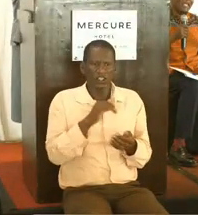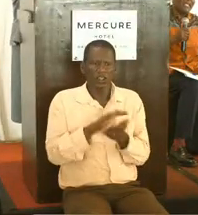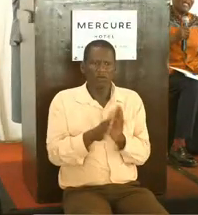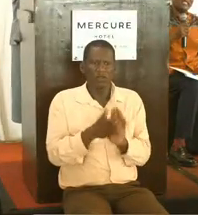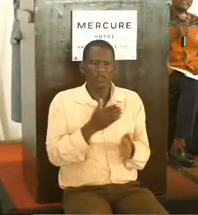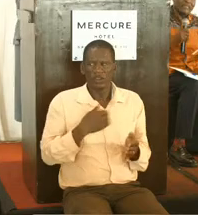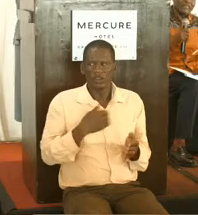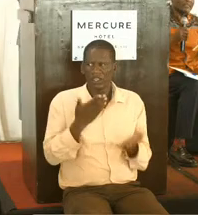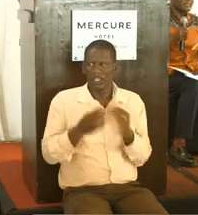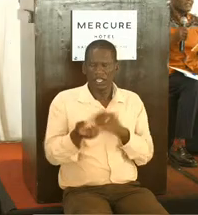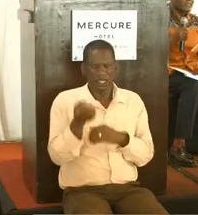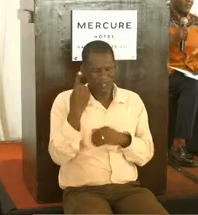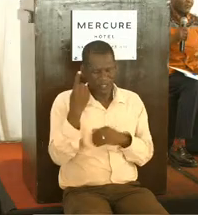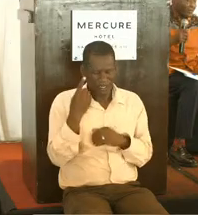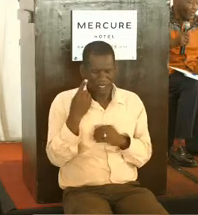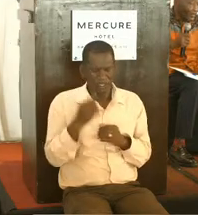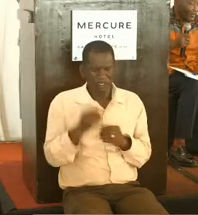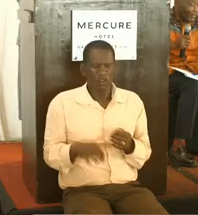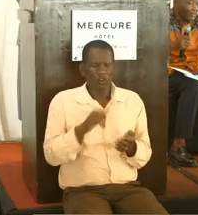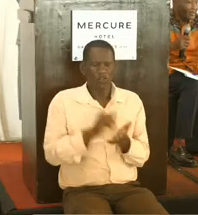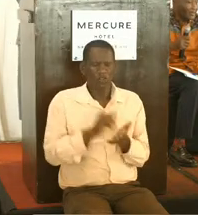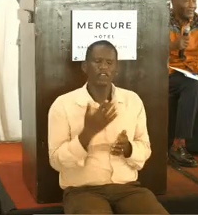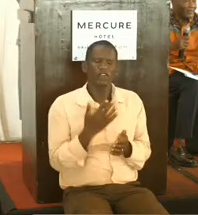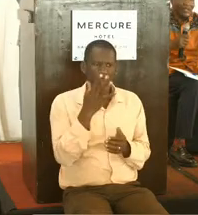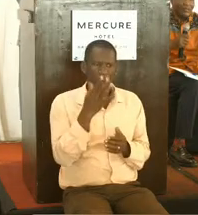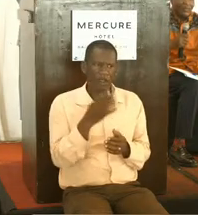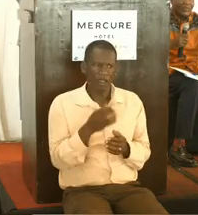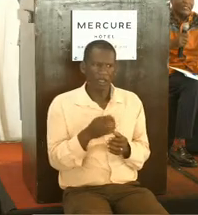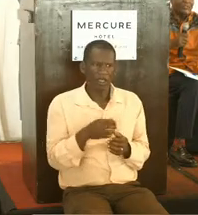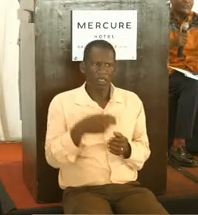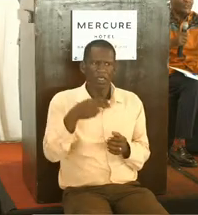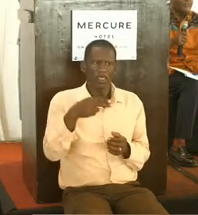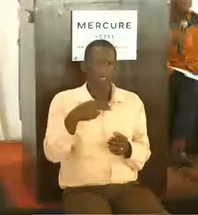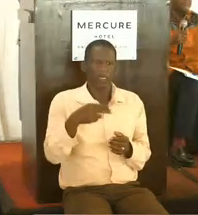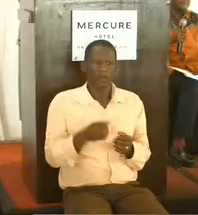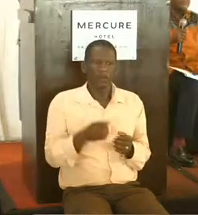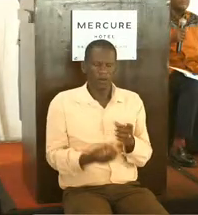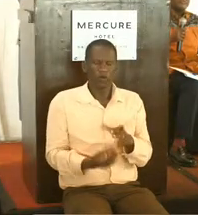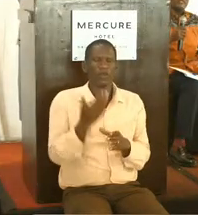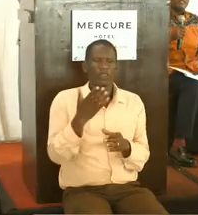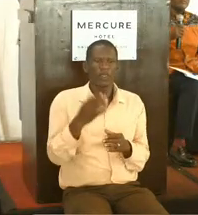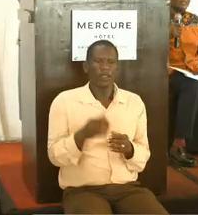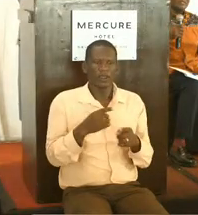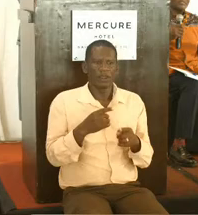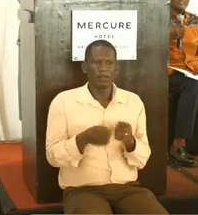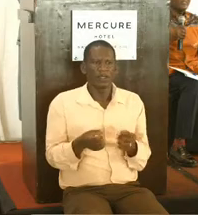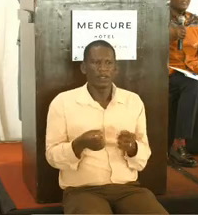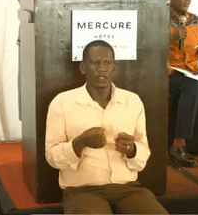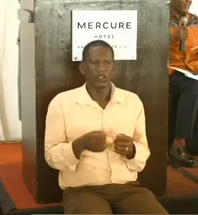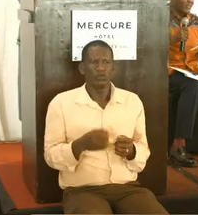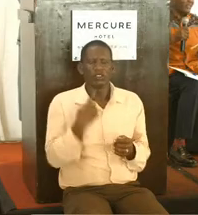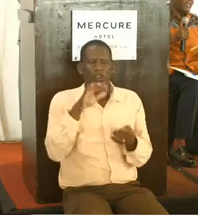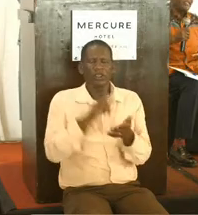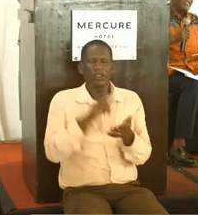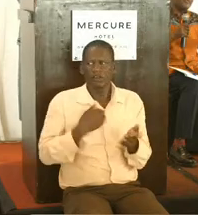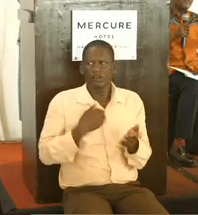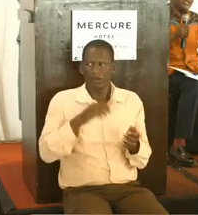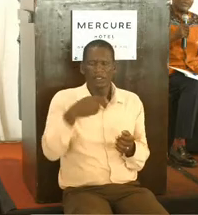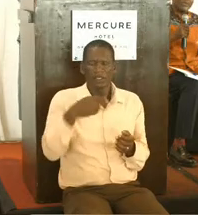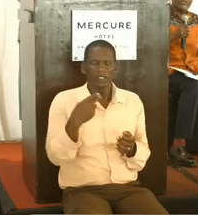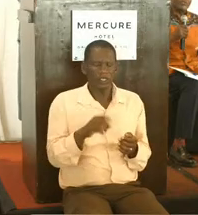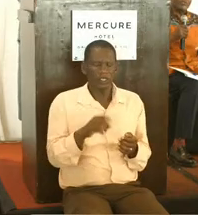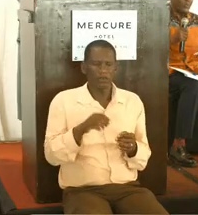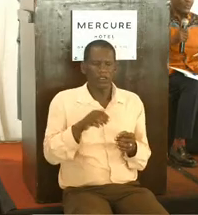having any understanding of that flower the herb growing next to you what you've done you have a PhD in button